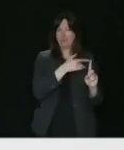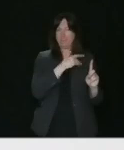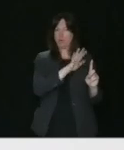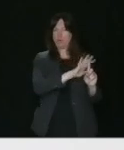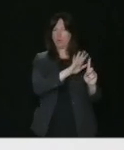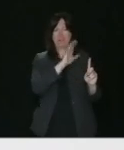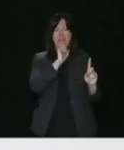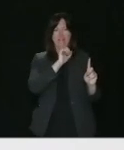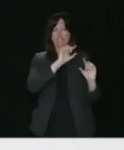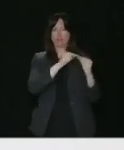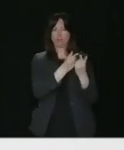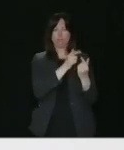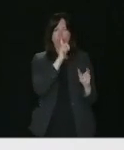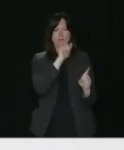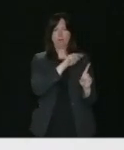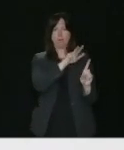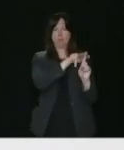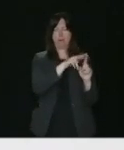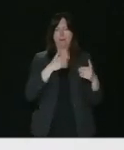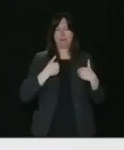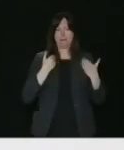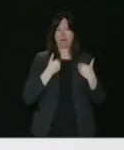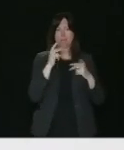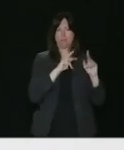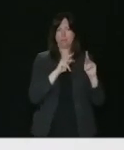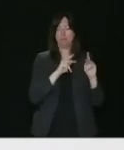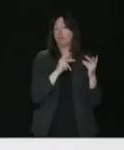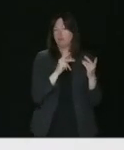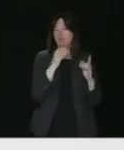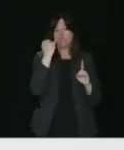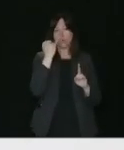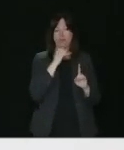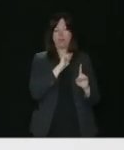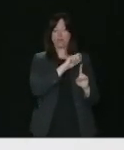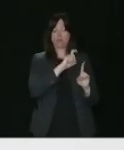from their age group. What is the plan for them?